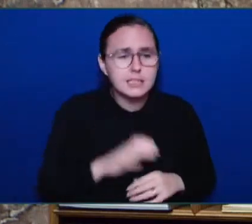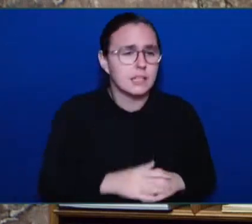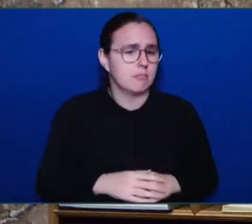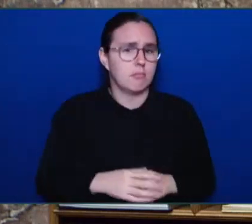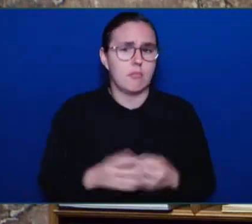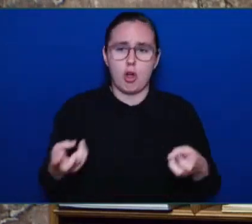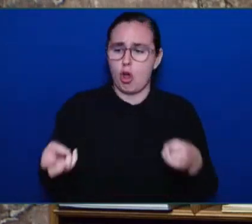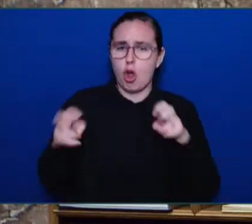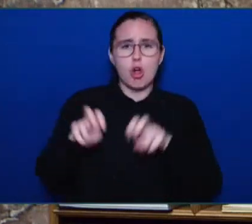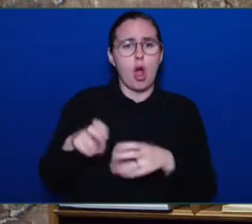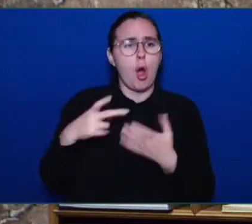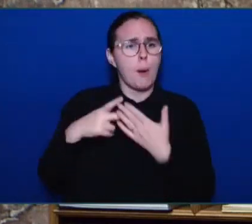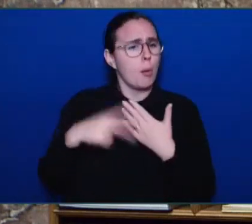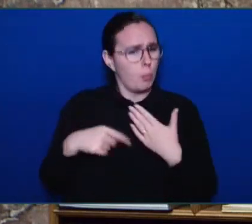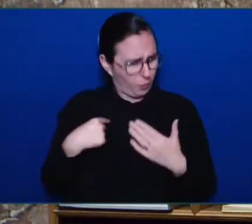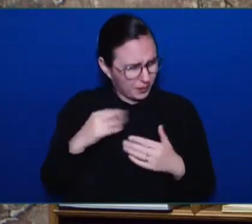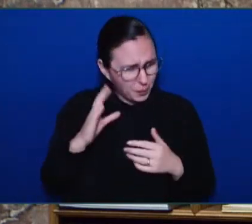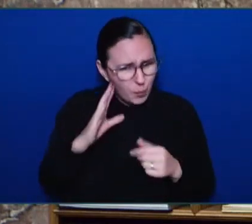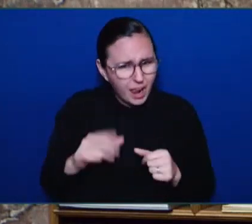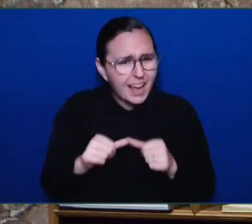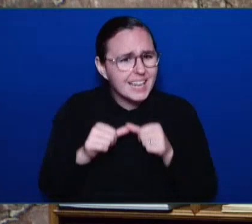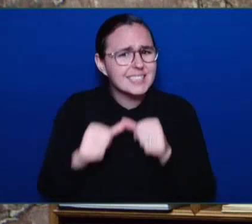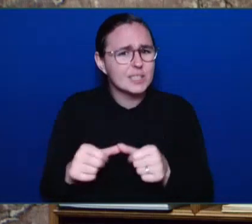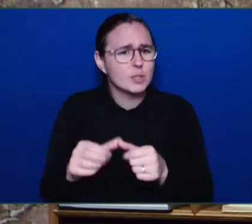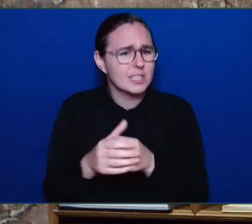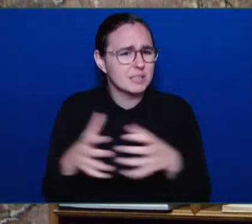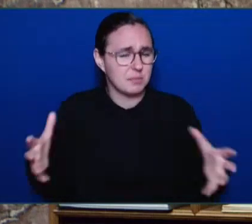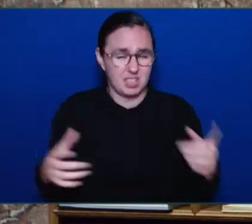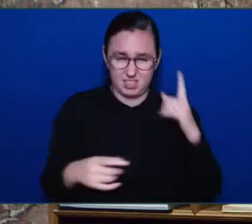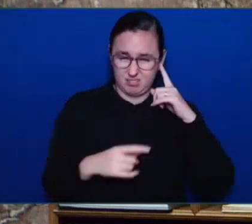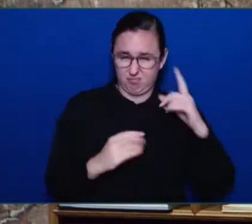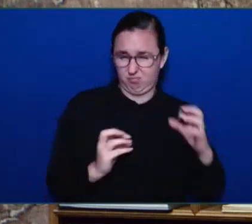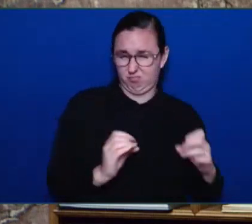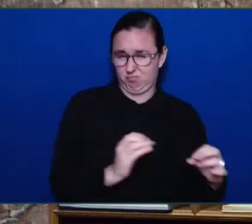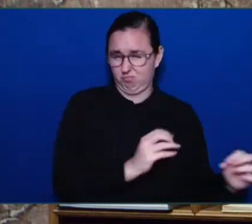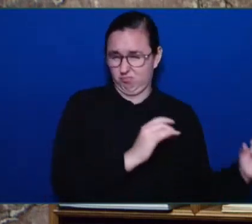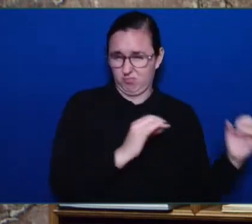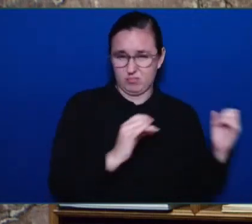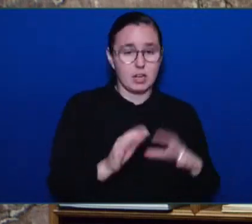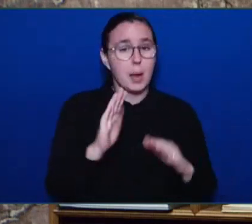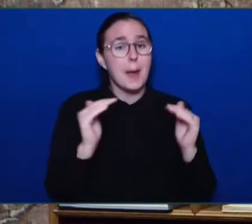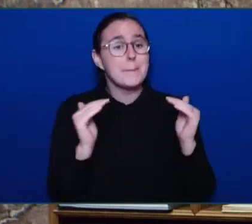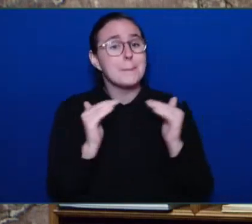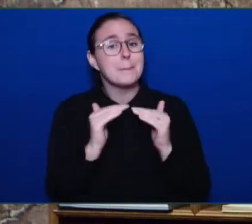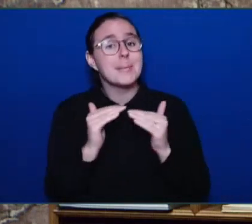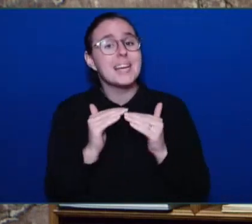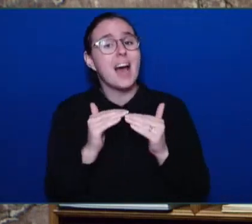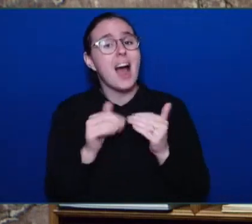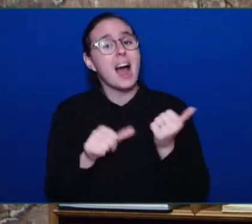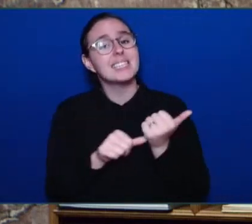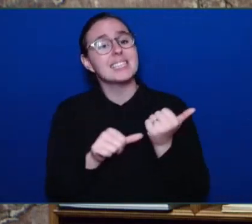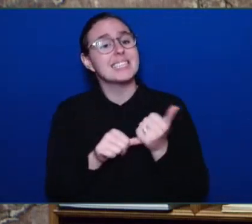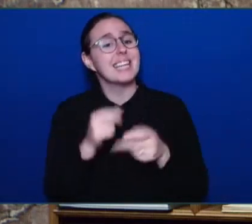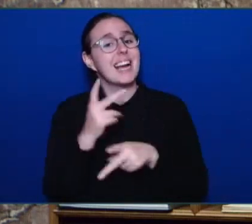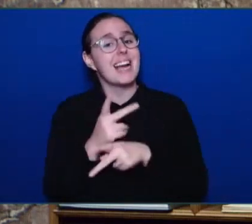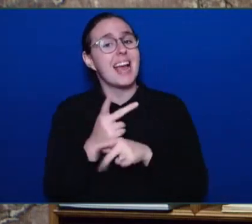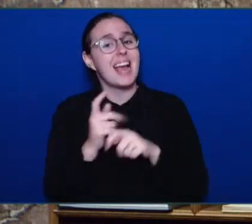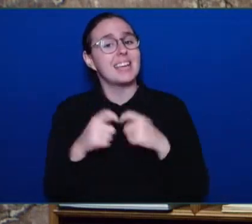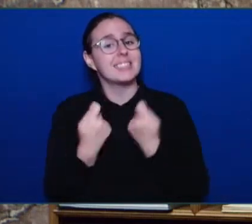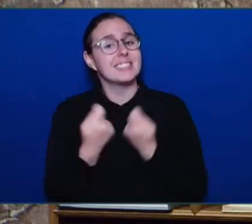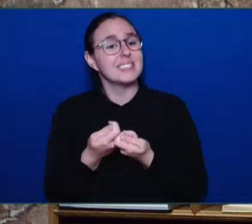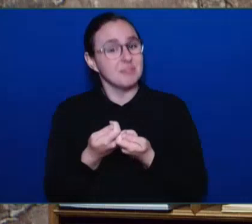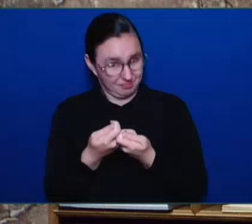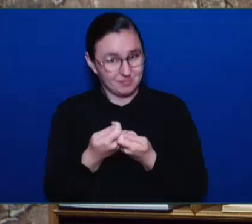to put in place peer-assisted care teams, Honourable Speaker, which communities have been asking for. We will continue to work with law